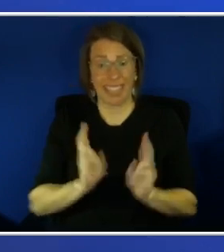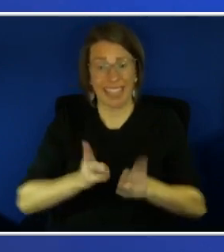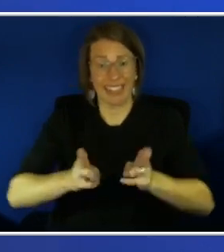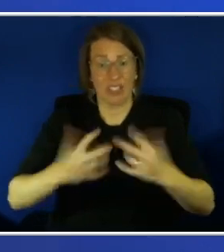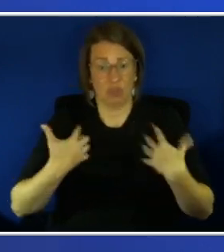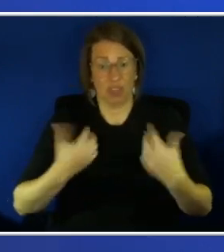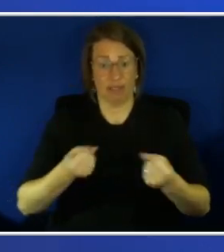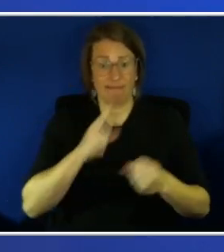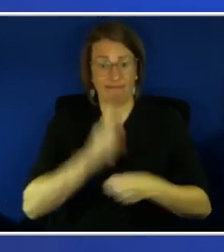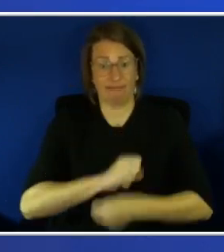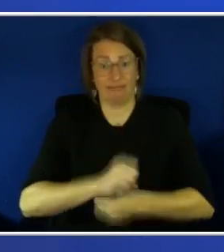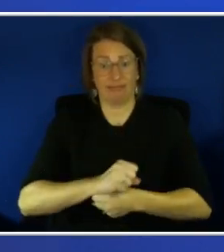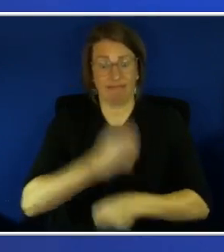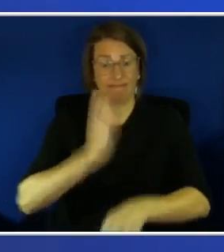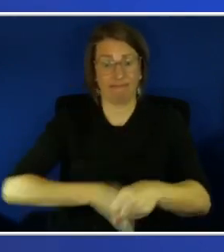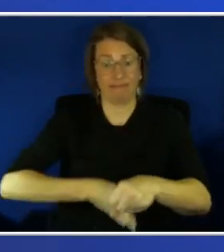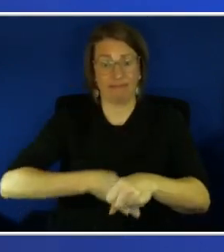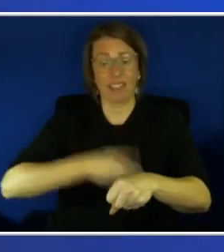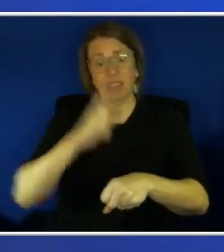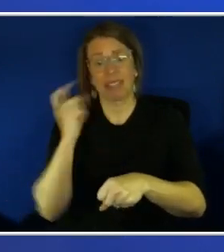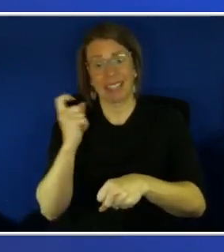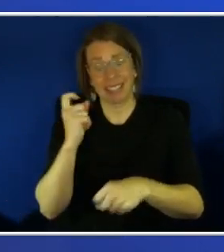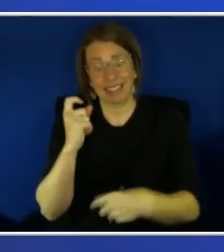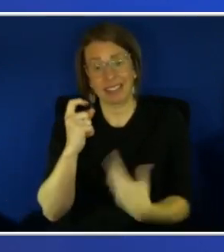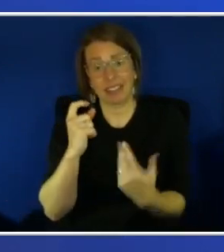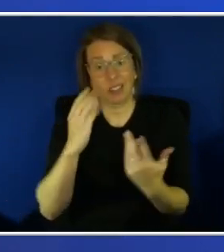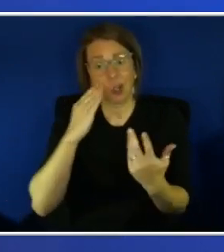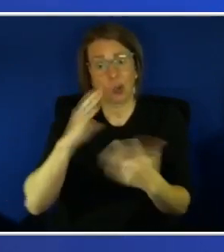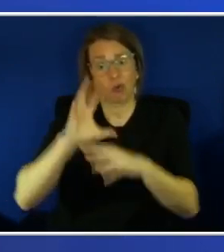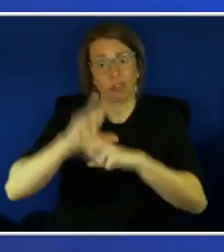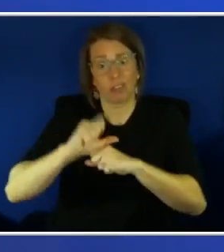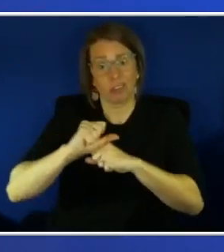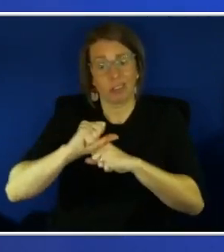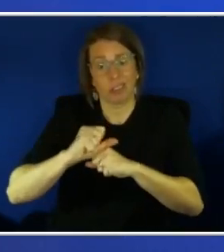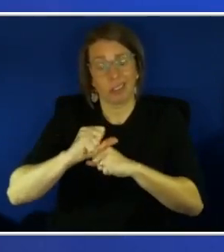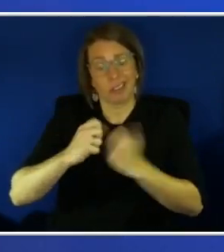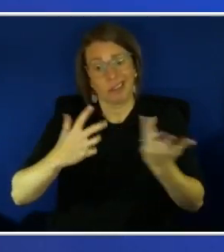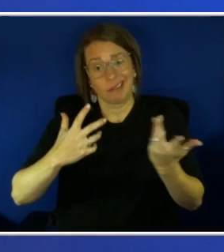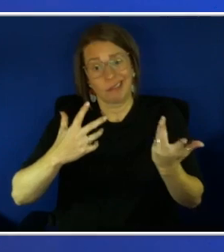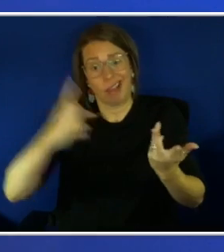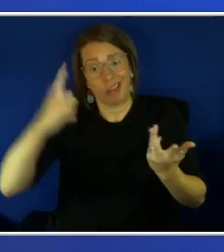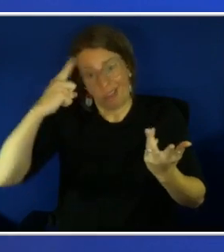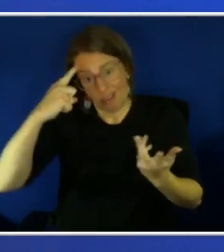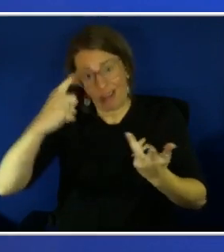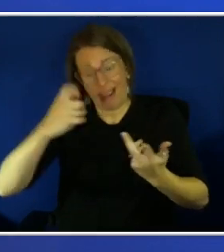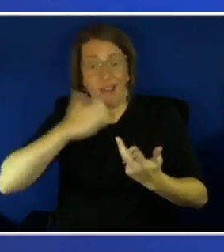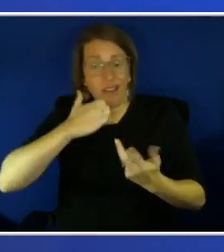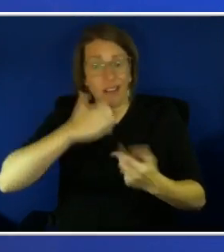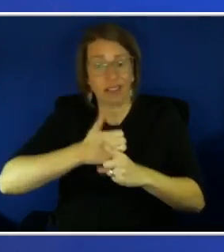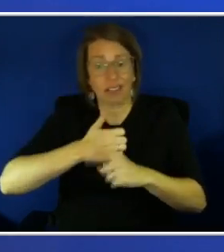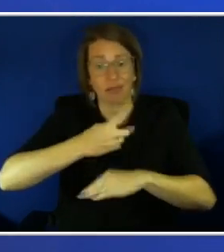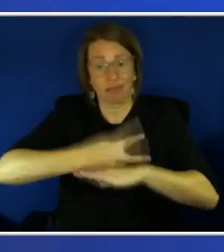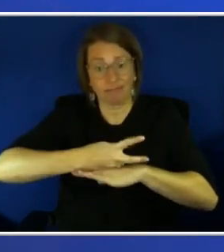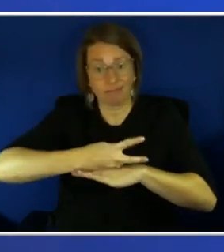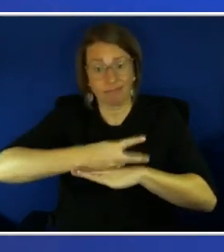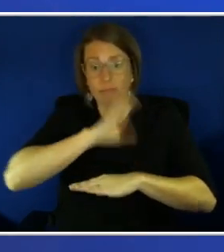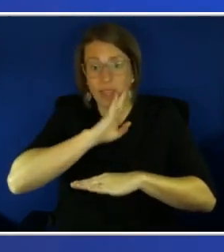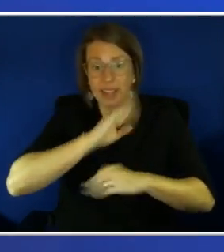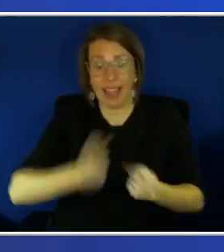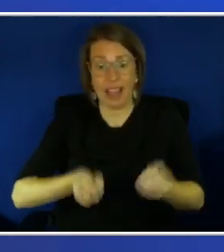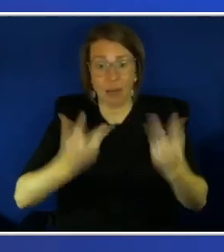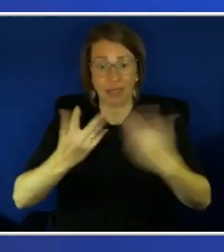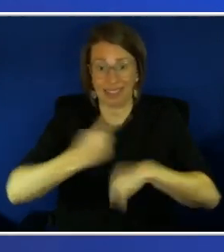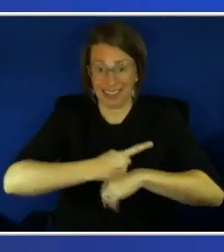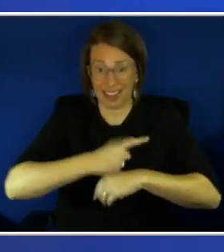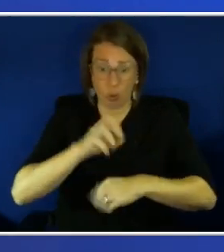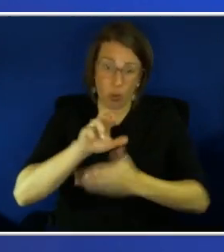actually amputation, because kind of the traditional feeling is, all right, every day that you're in bed is how many days or weeks